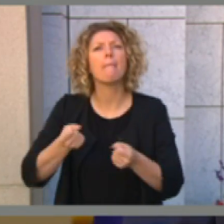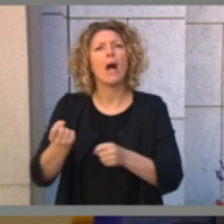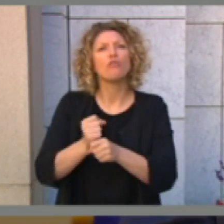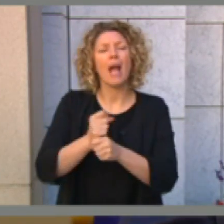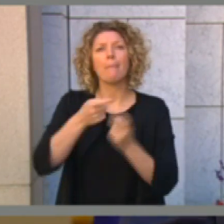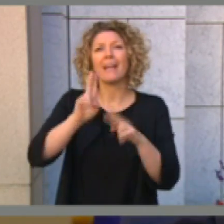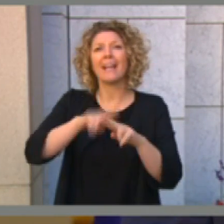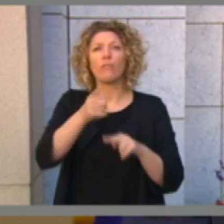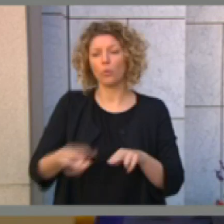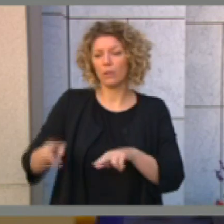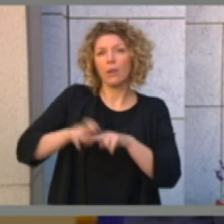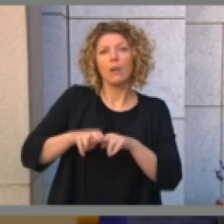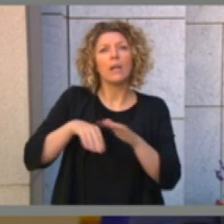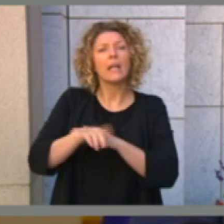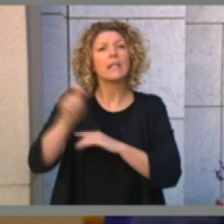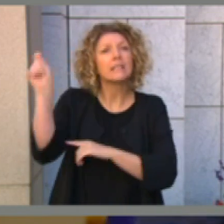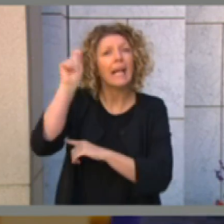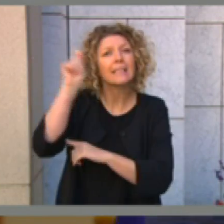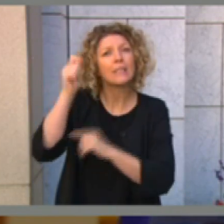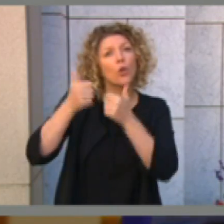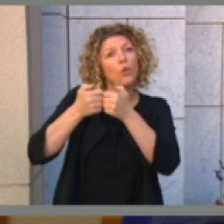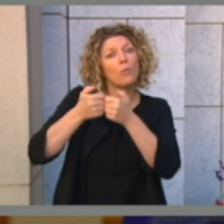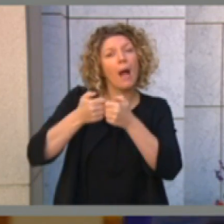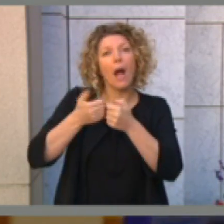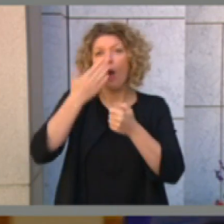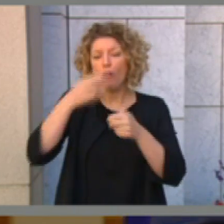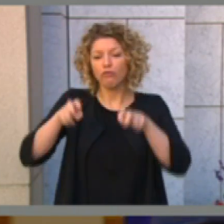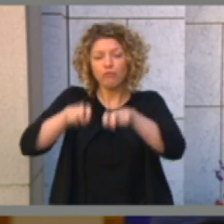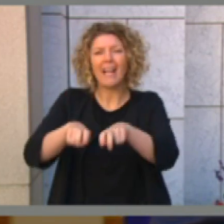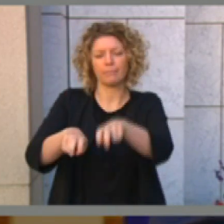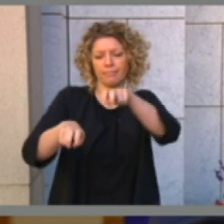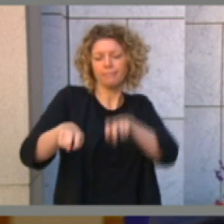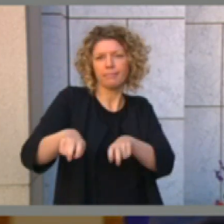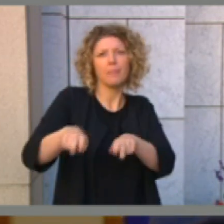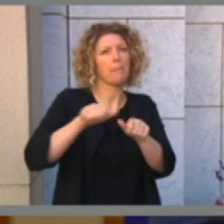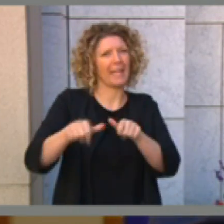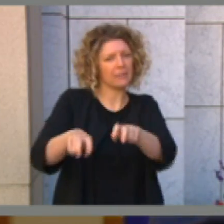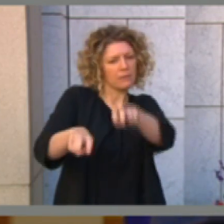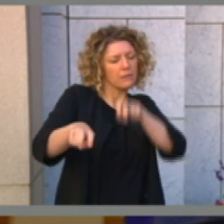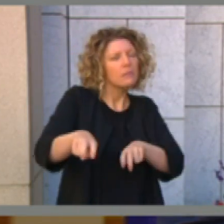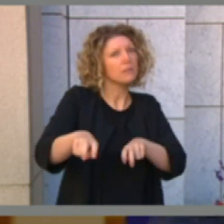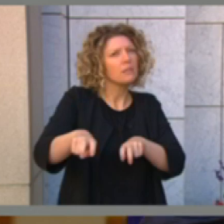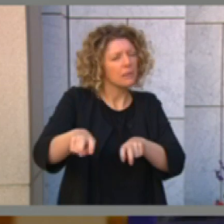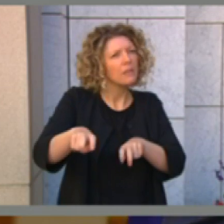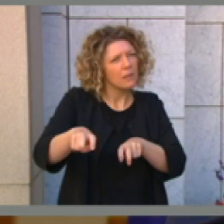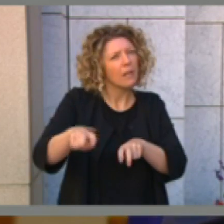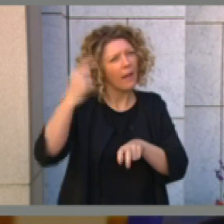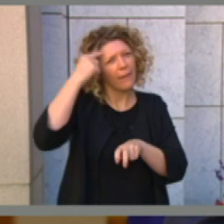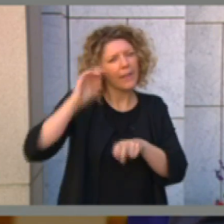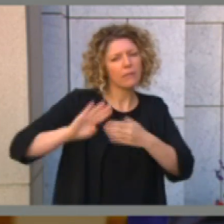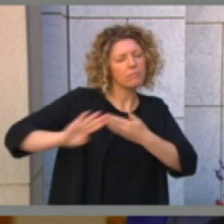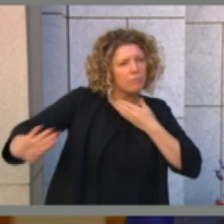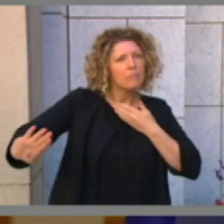in a cab or in an Uber, sit in the back seat, don't sit in the front seat. These are just sensible things that people should be following, and